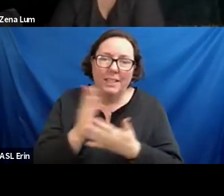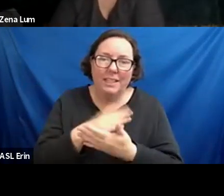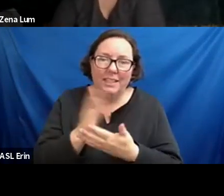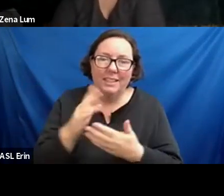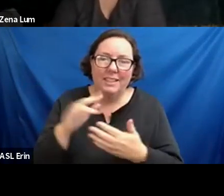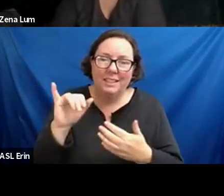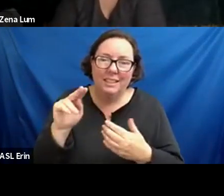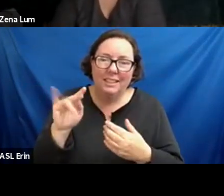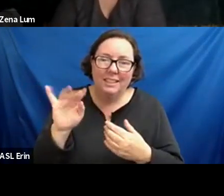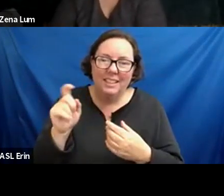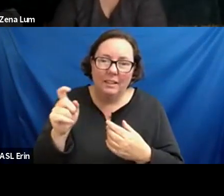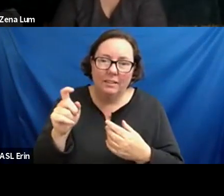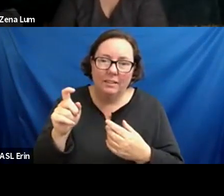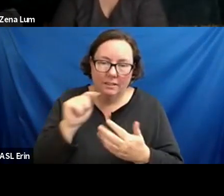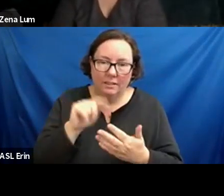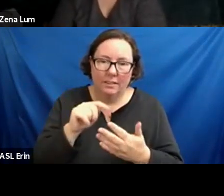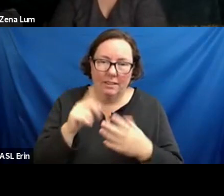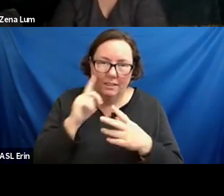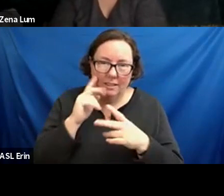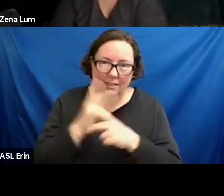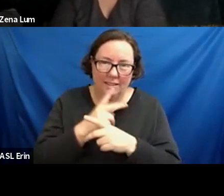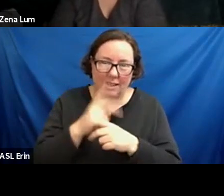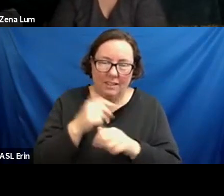opportunity index is calculated at the